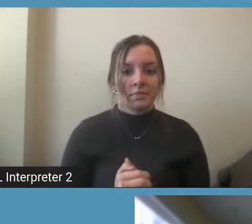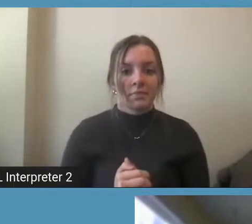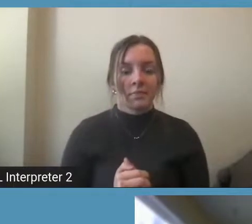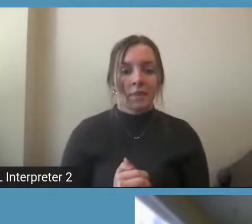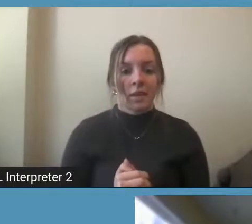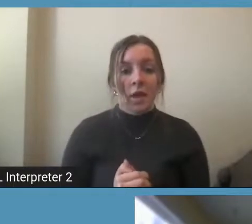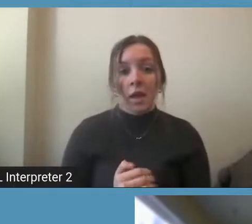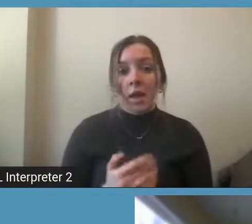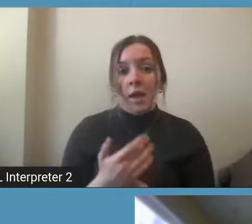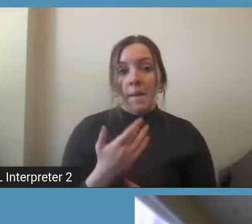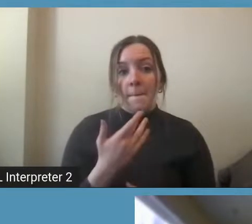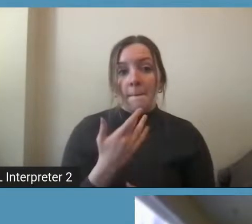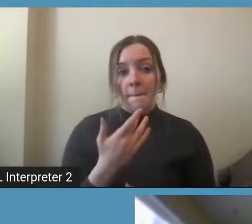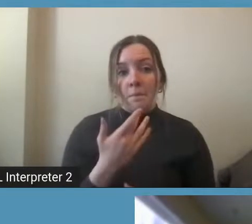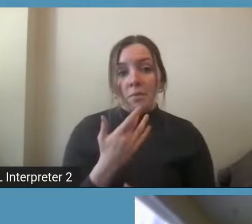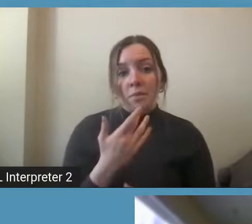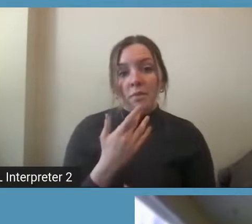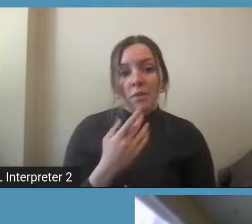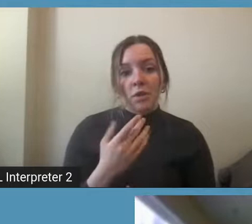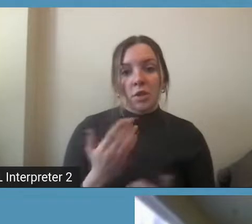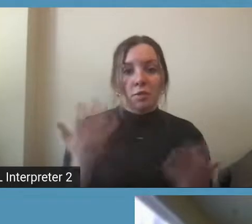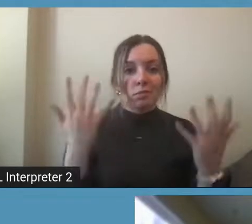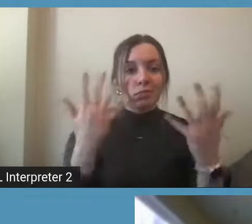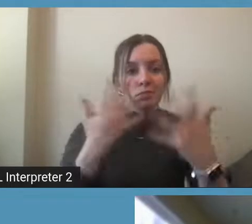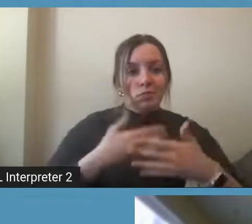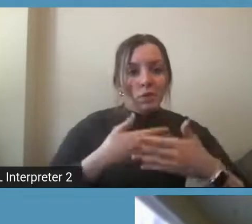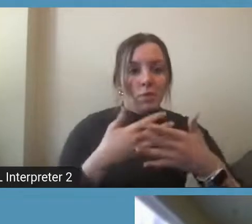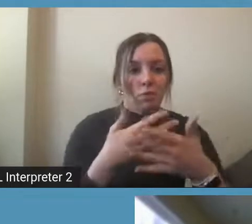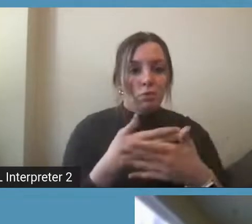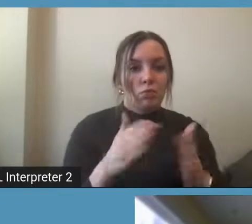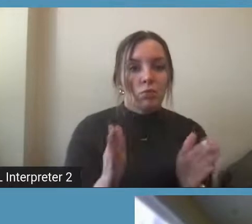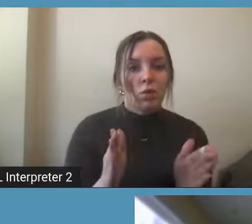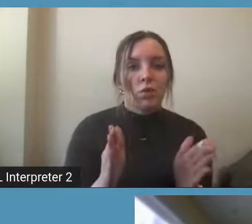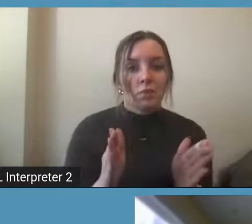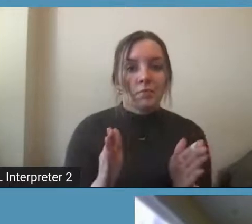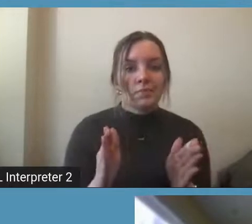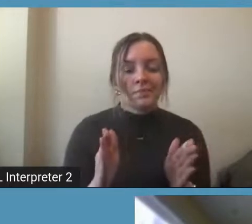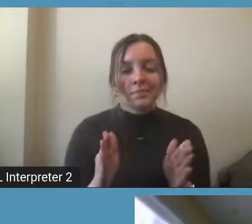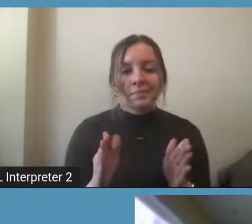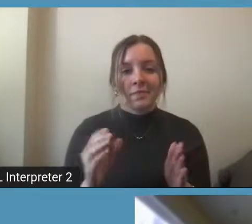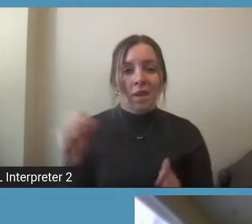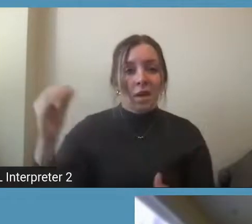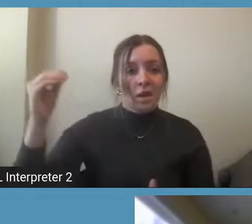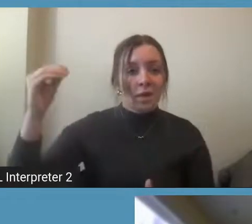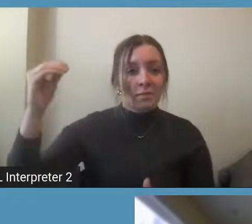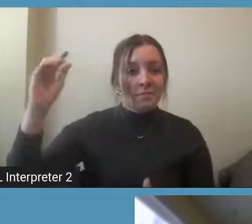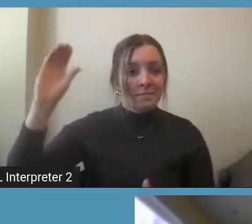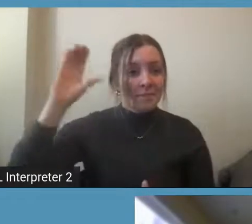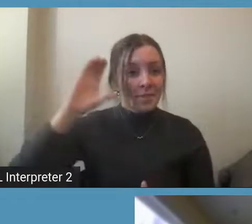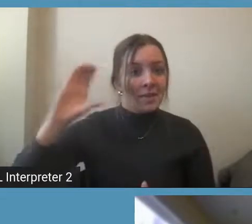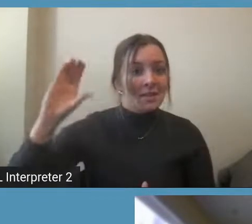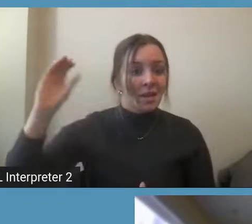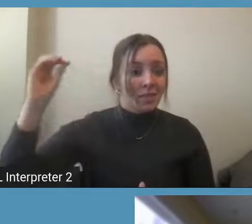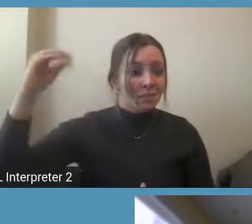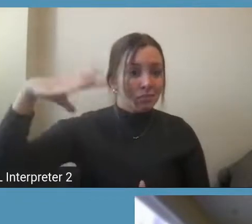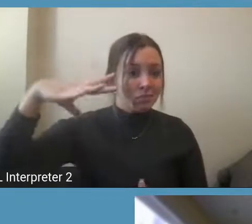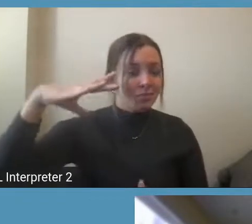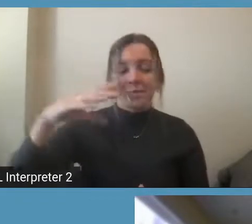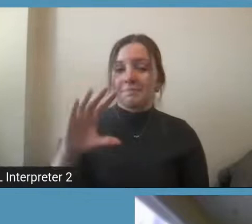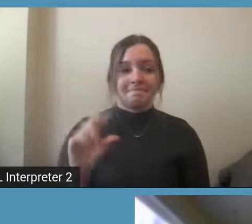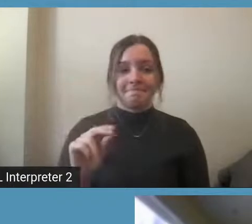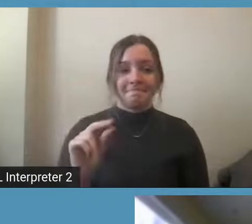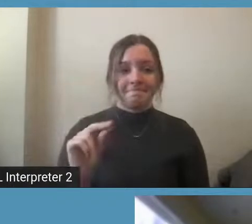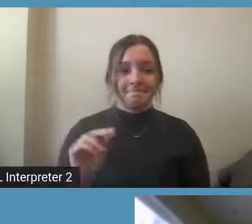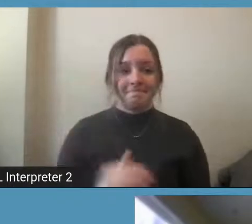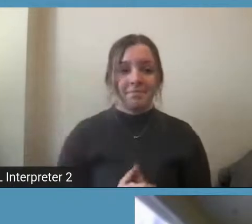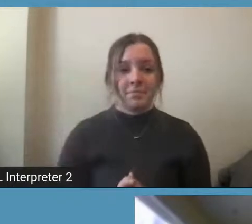least one that has controlled light. So if we have direct sunlight, it can mess things up. We need to have rigid, it depends on how we're